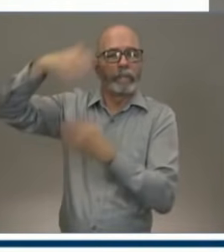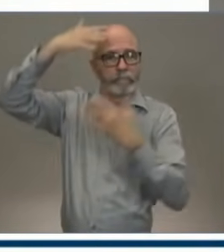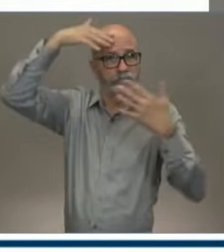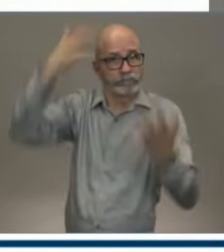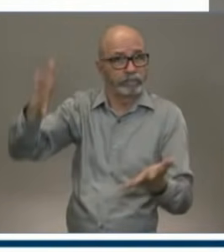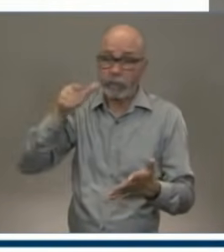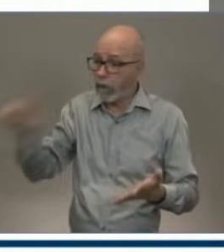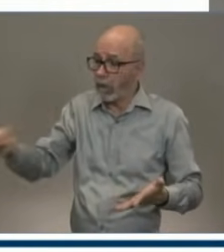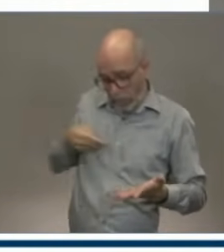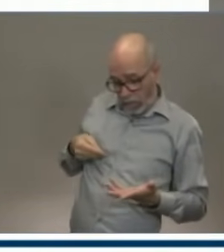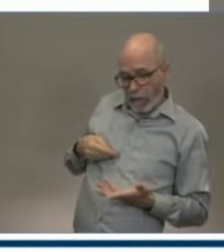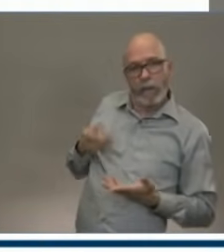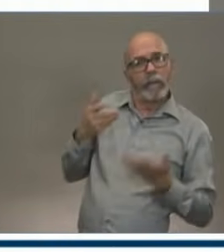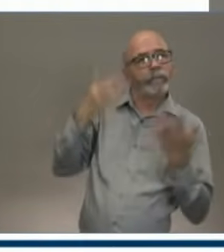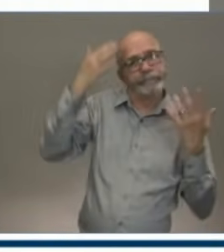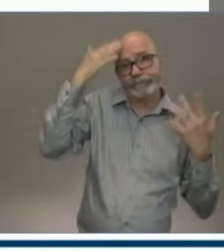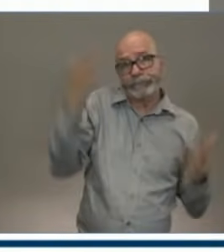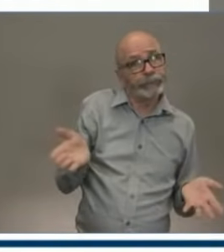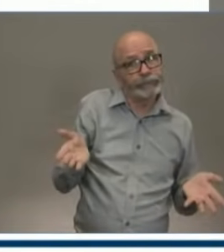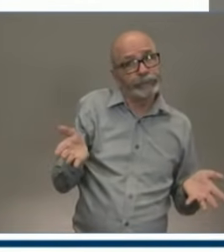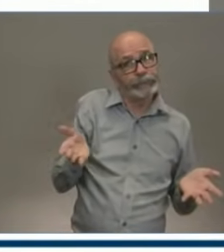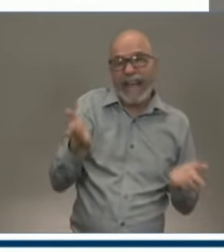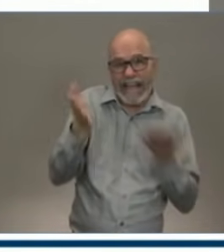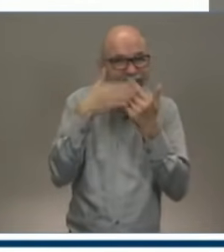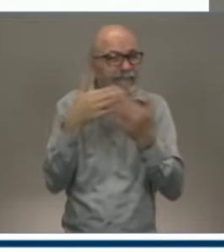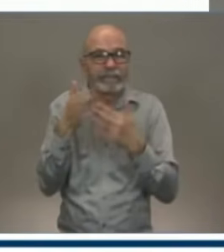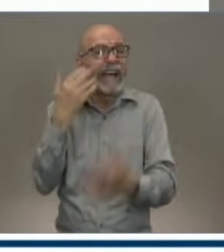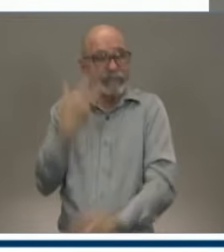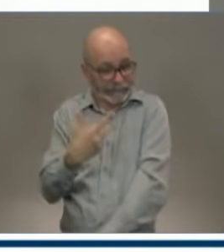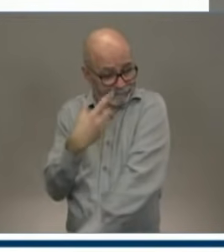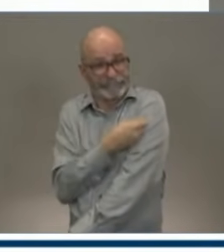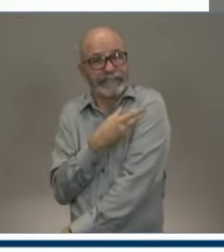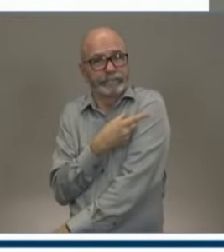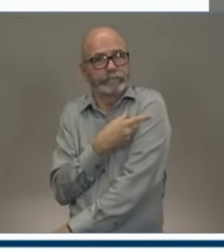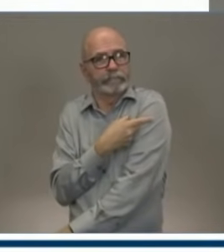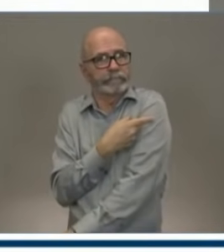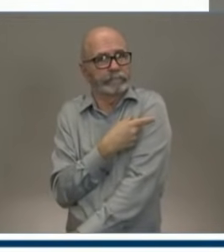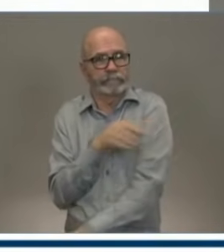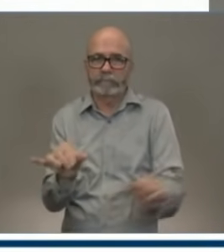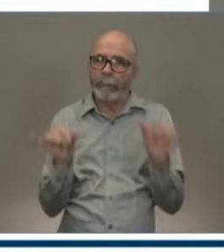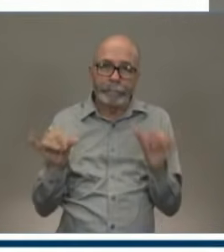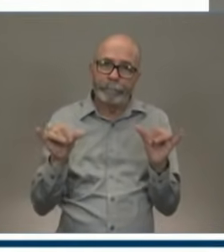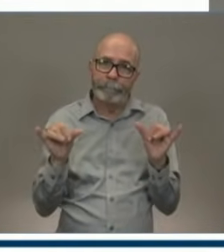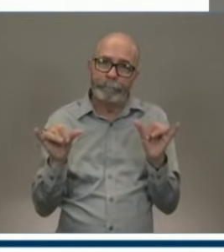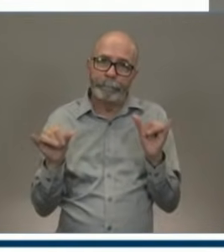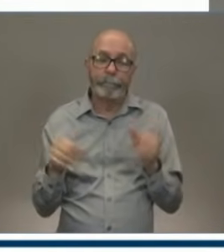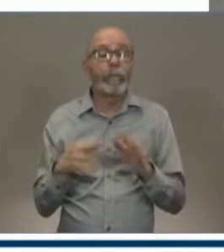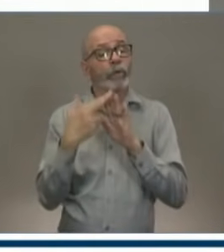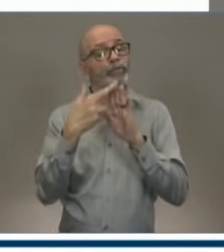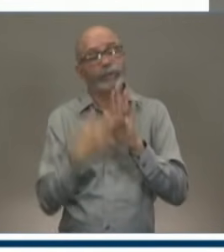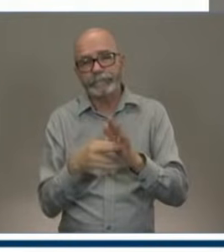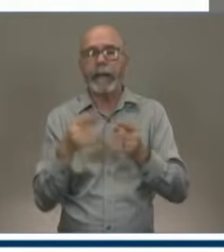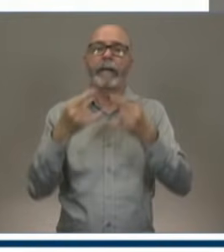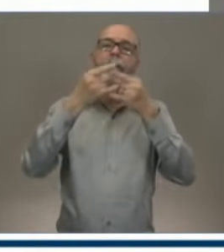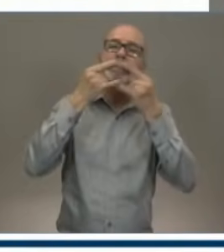vaccinated are going to have to continue to follow all the COVID protocols. So it's a number of months at least until